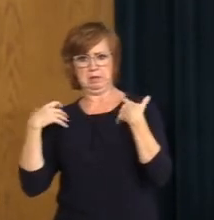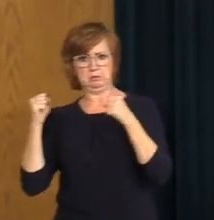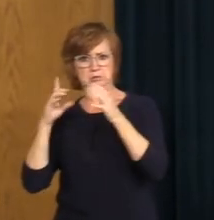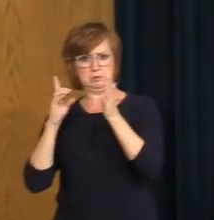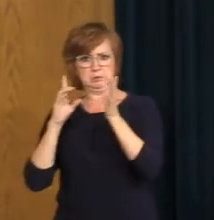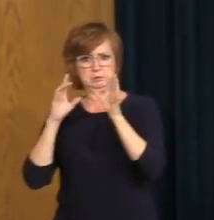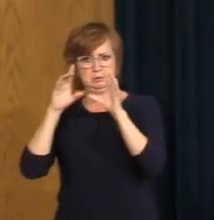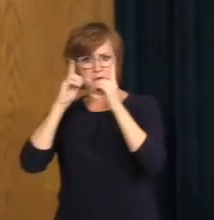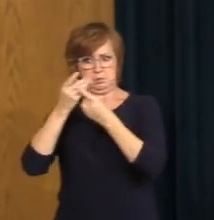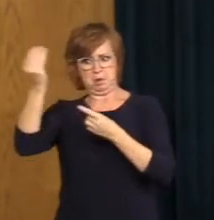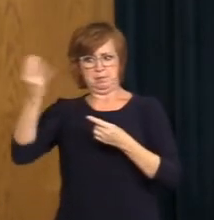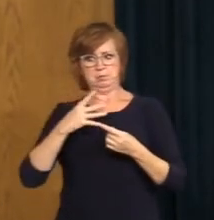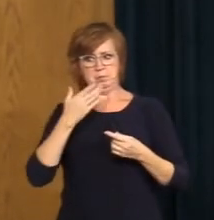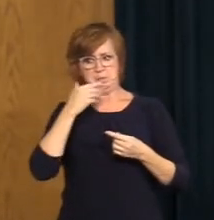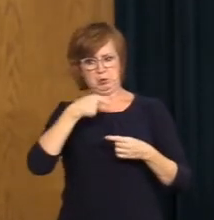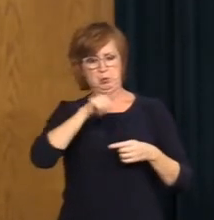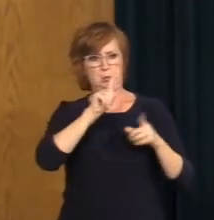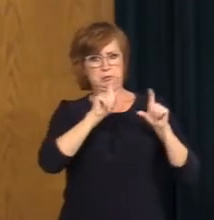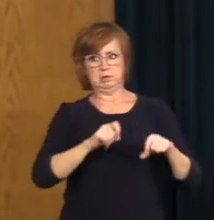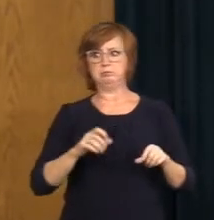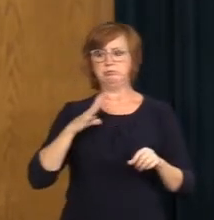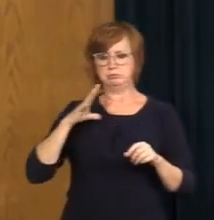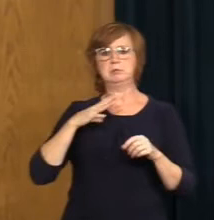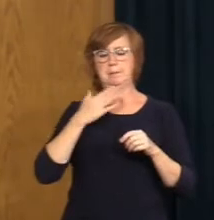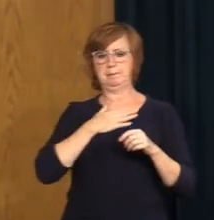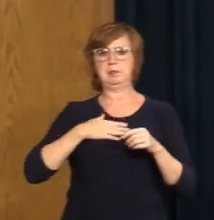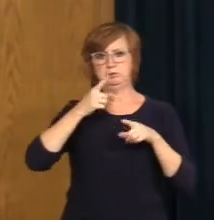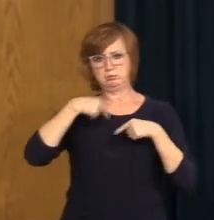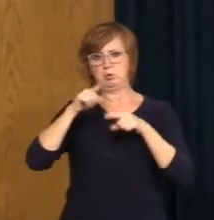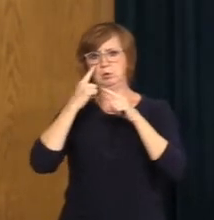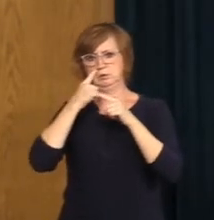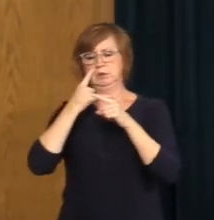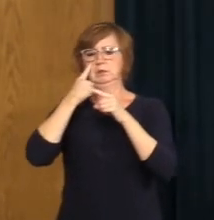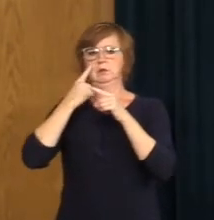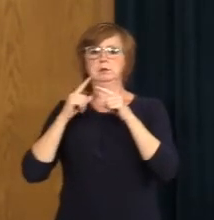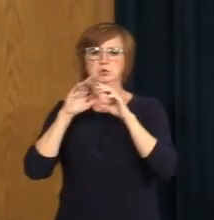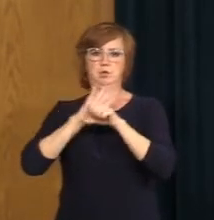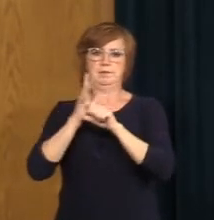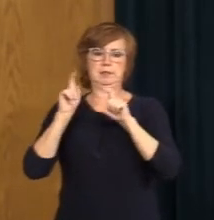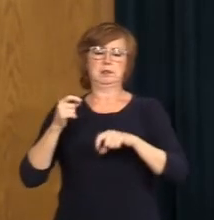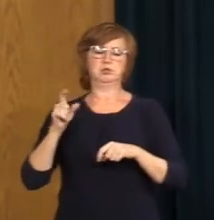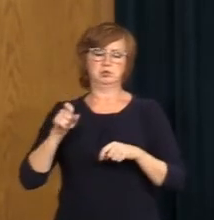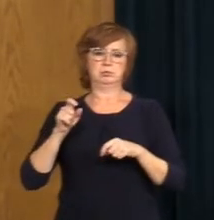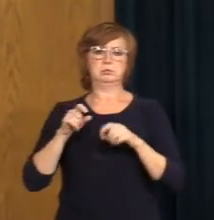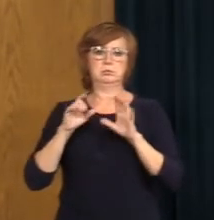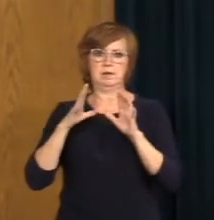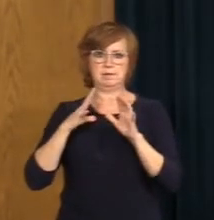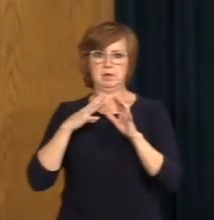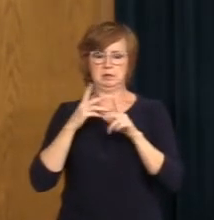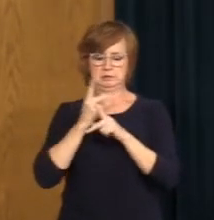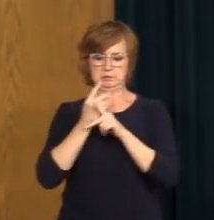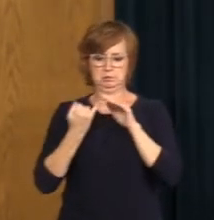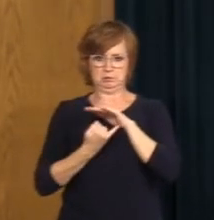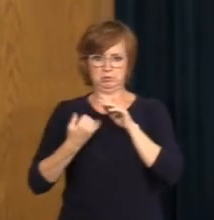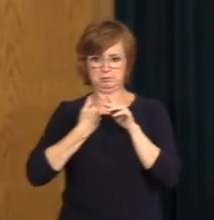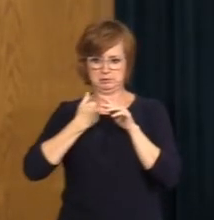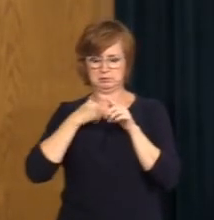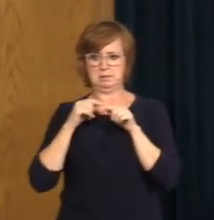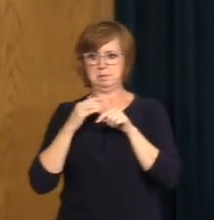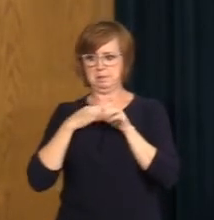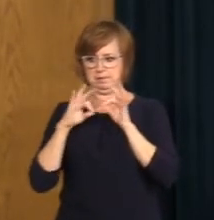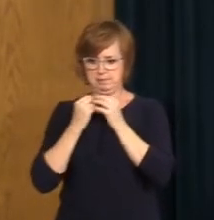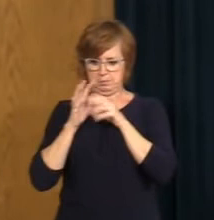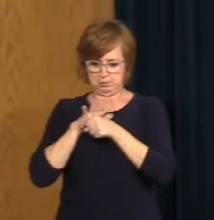getting tested, you inform yourself about isolation, and your close contacts can be isolated. And through that testing and case